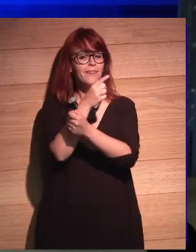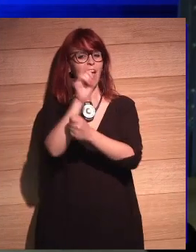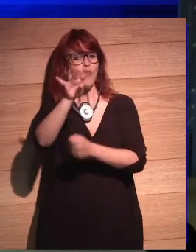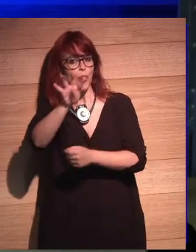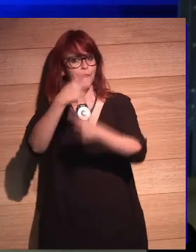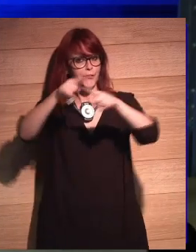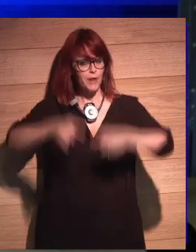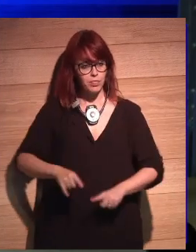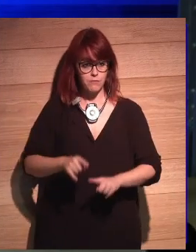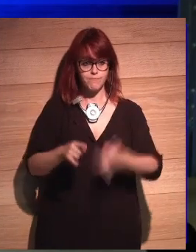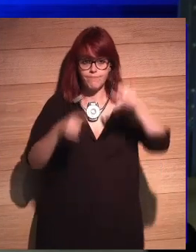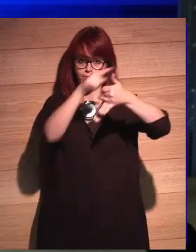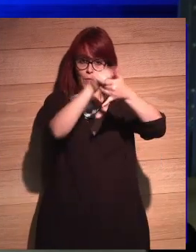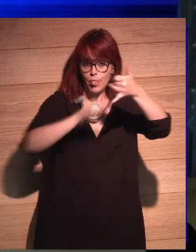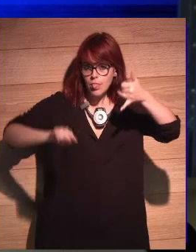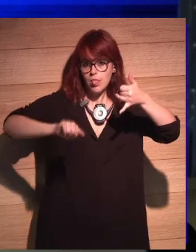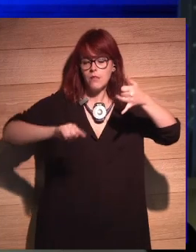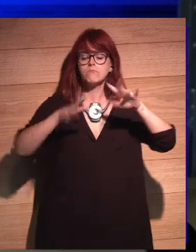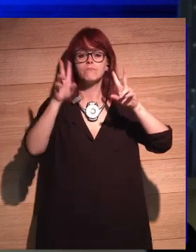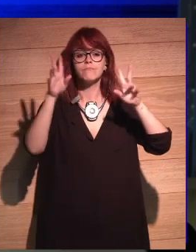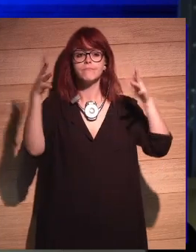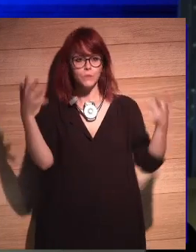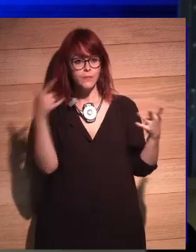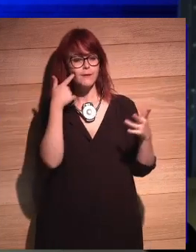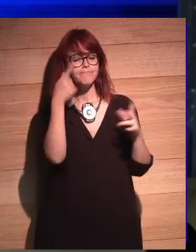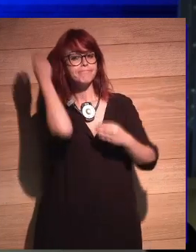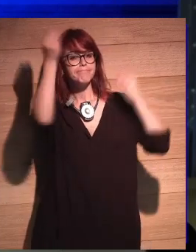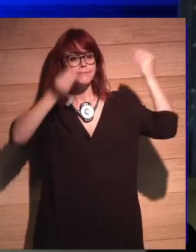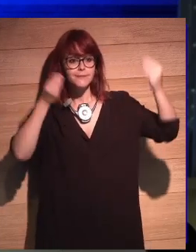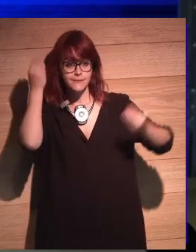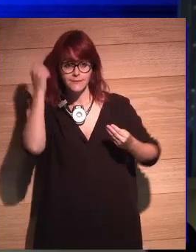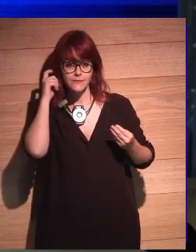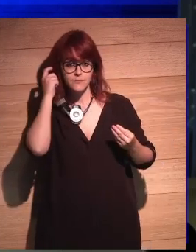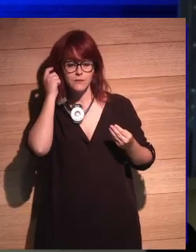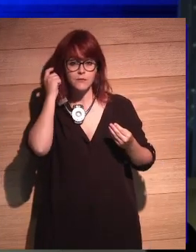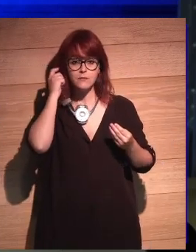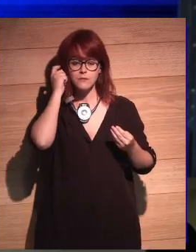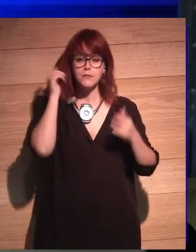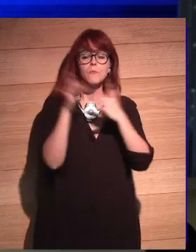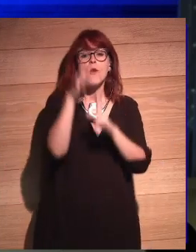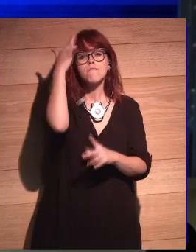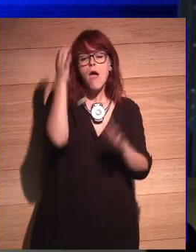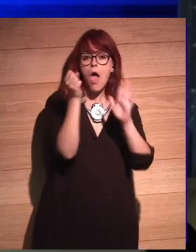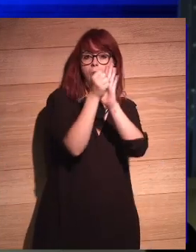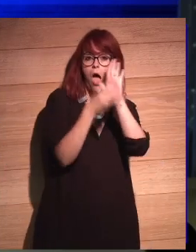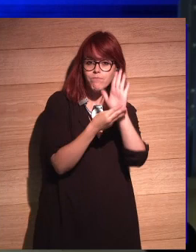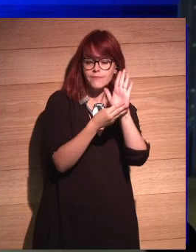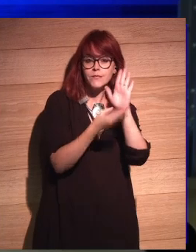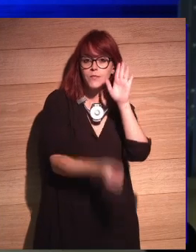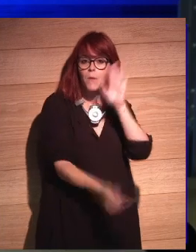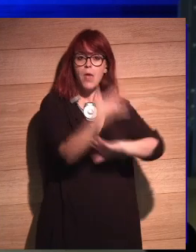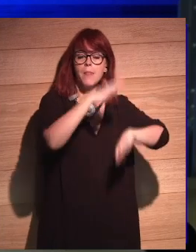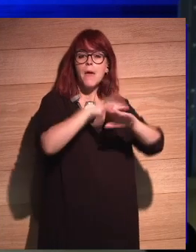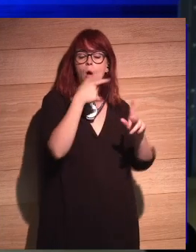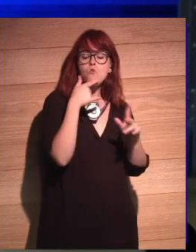So we started looking and thinking, what if we could create an application which was like the perceptive radio,